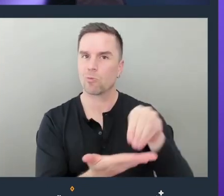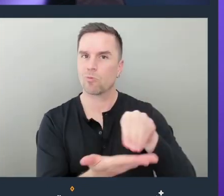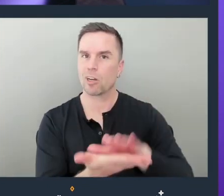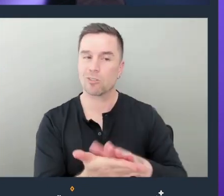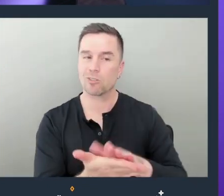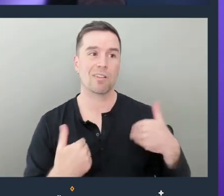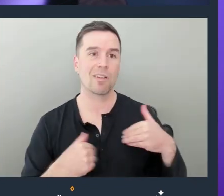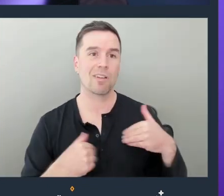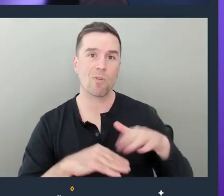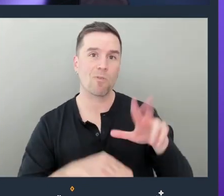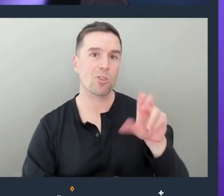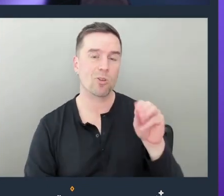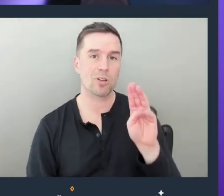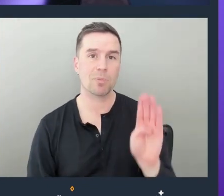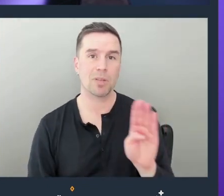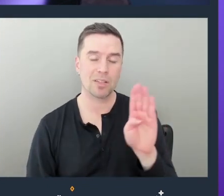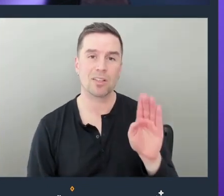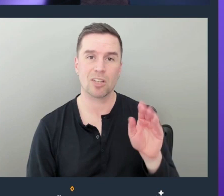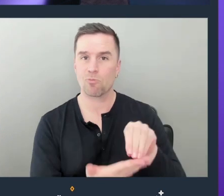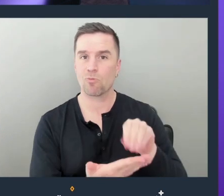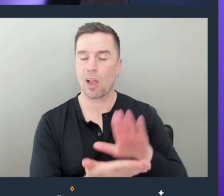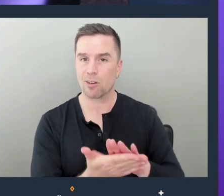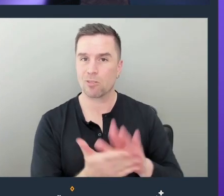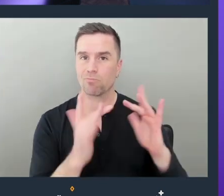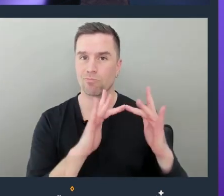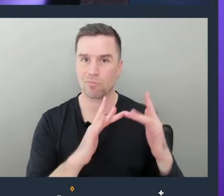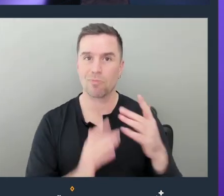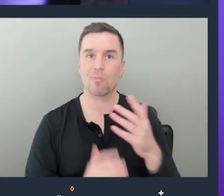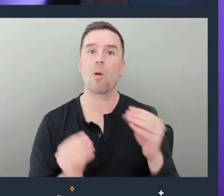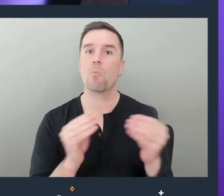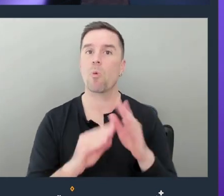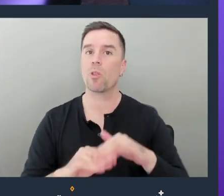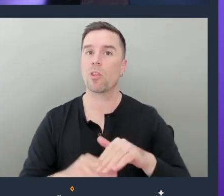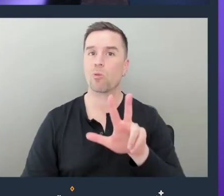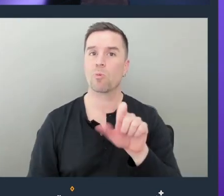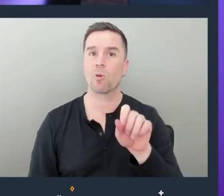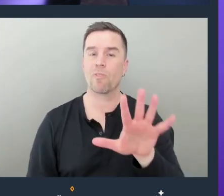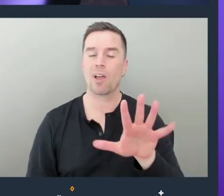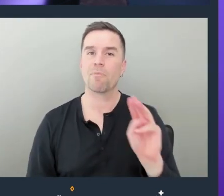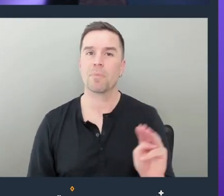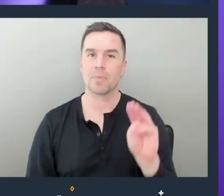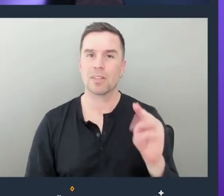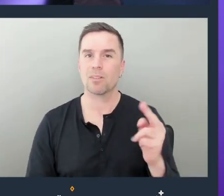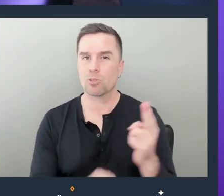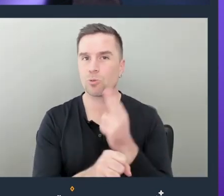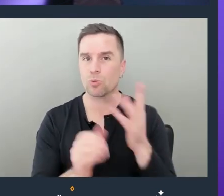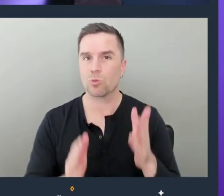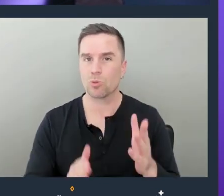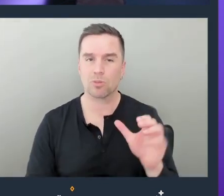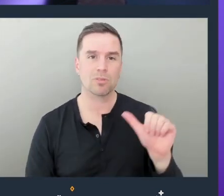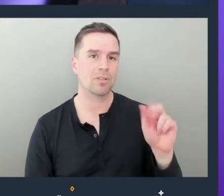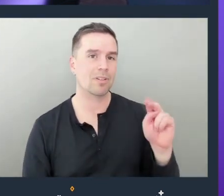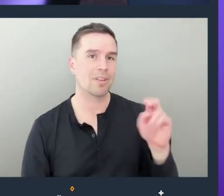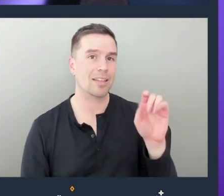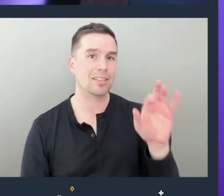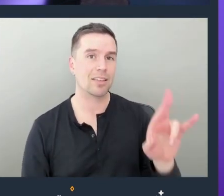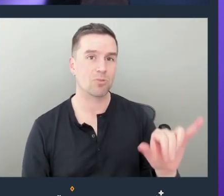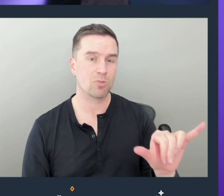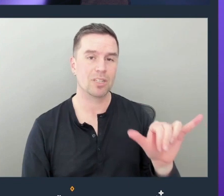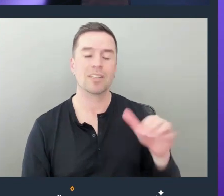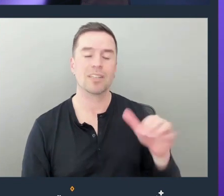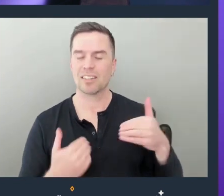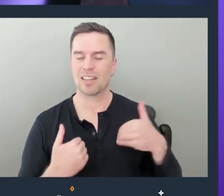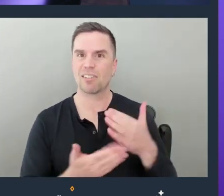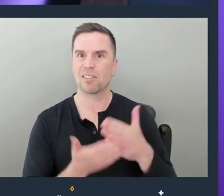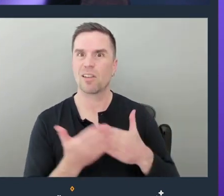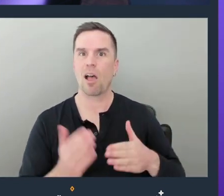in their online database and more than 3.5 million users. Ancestry is doing some really innovative machine learning for handwriting recognition,